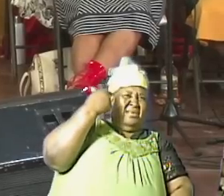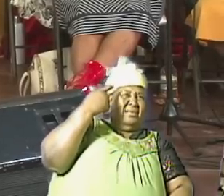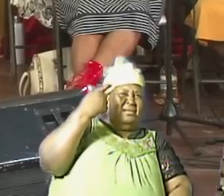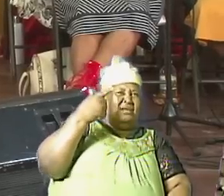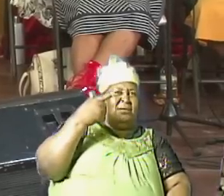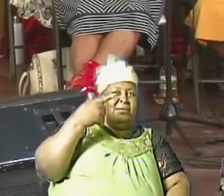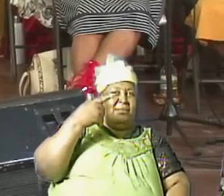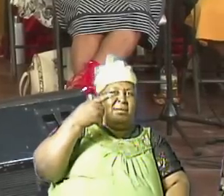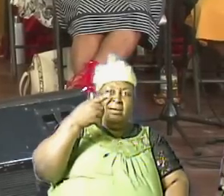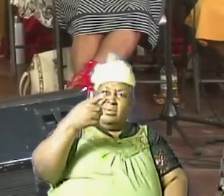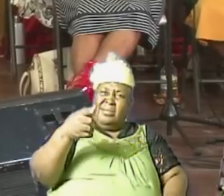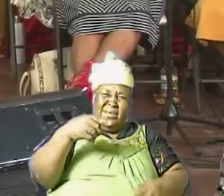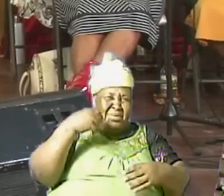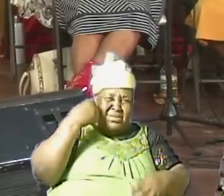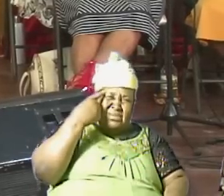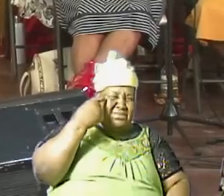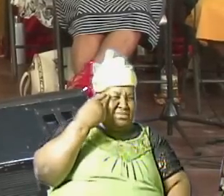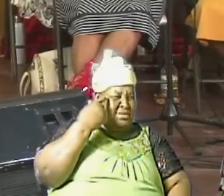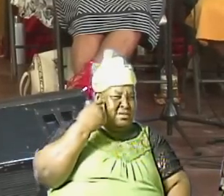wouldn't you?